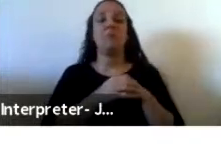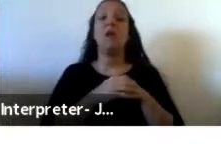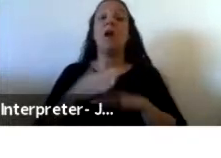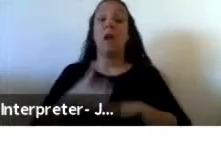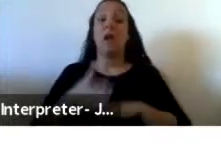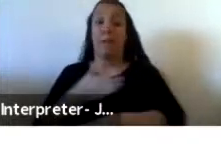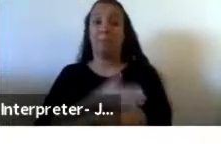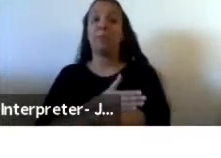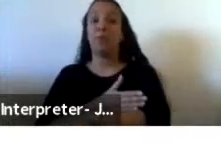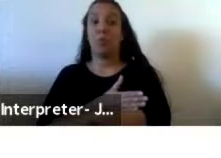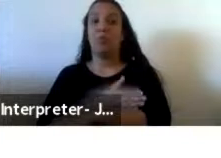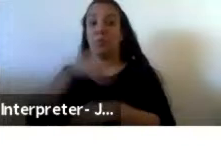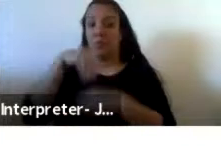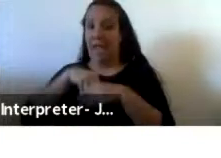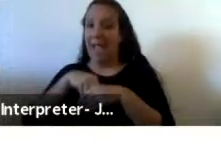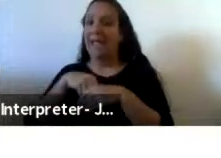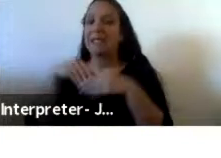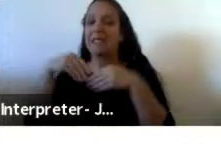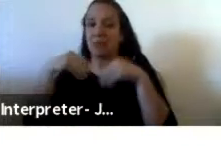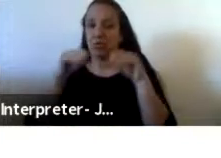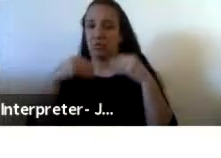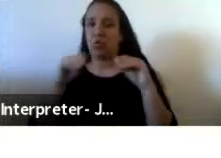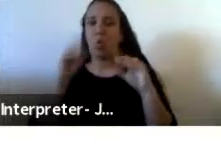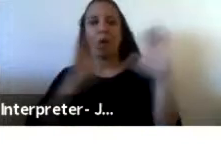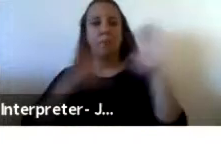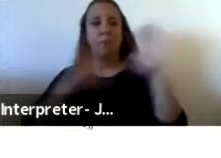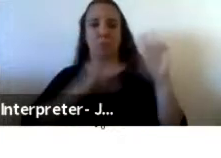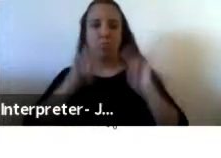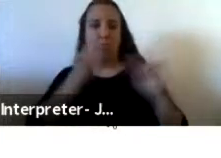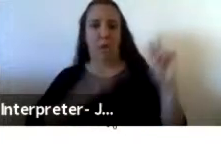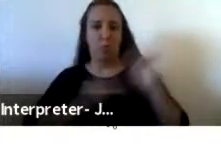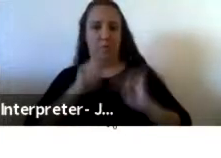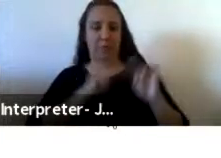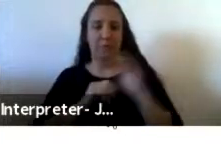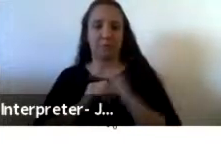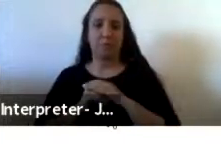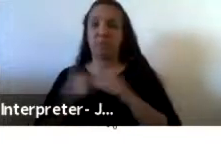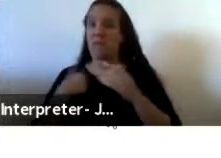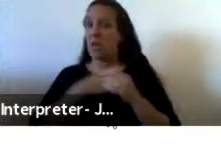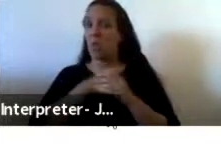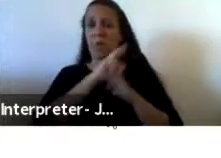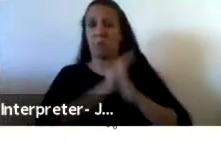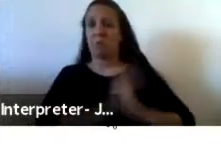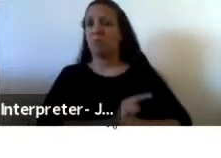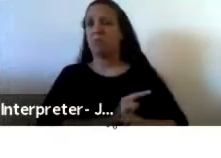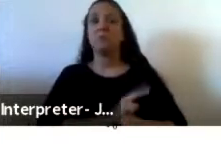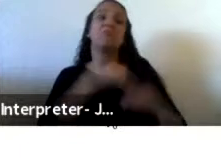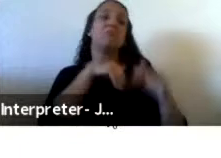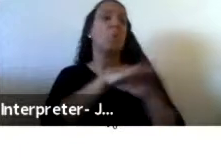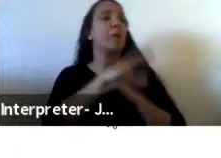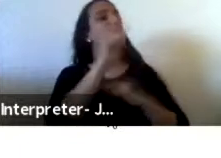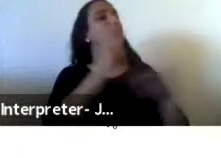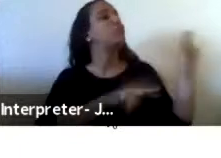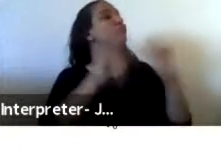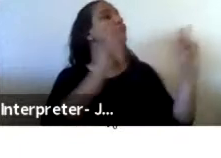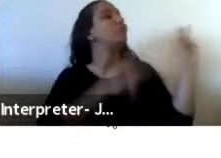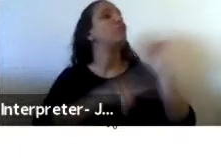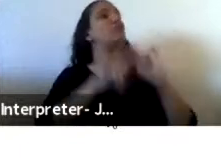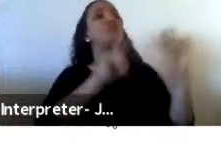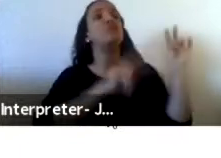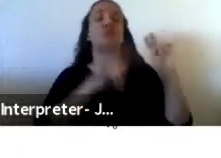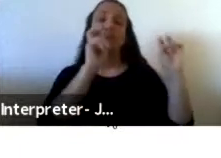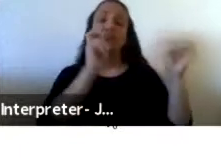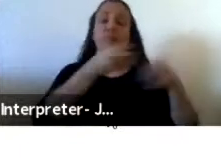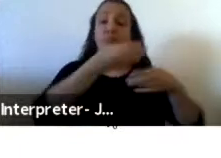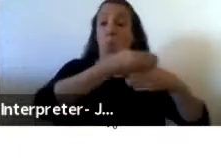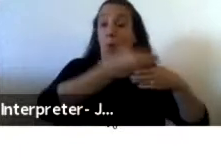about earlier. You know, we've become so accustomed, you know, to coming in and just looking and shopping, you know, the window shopping that we used to do